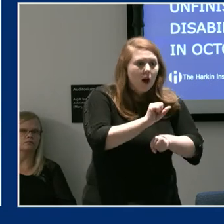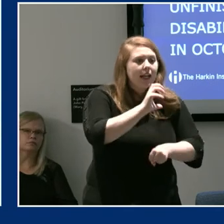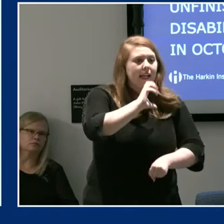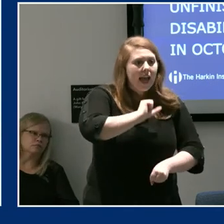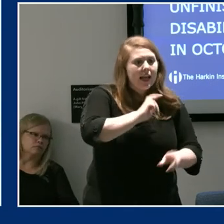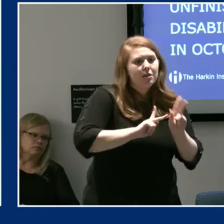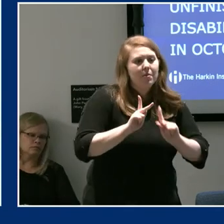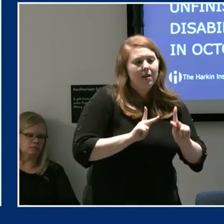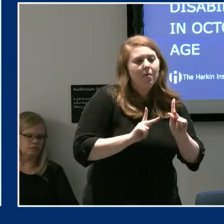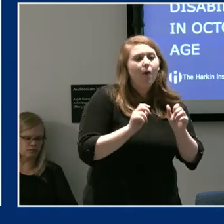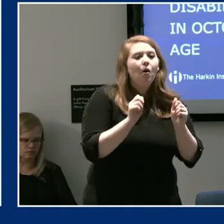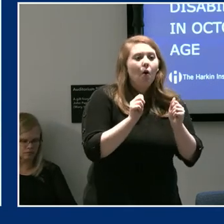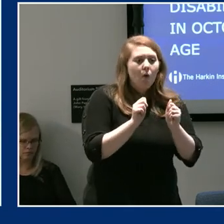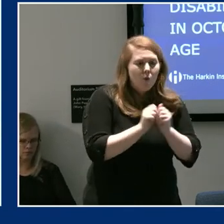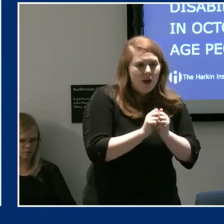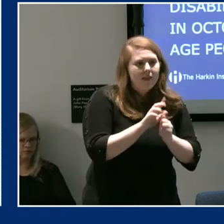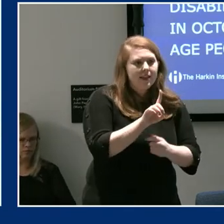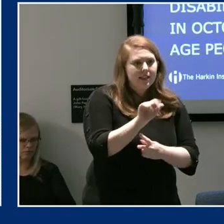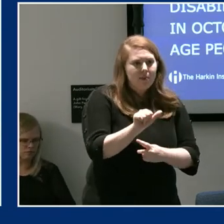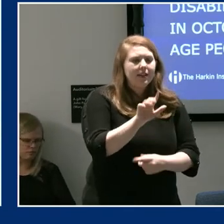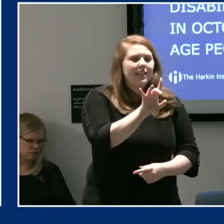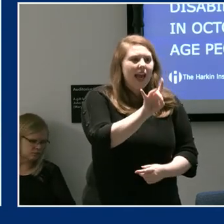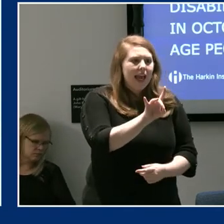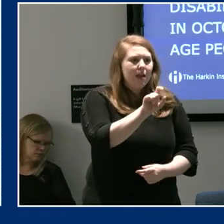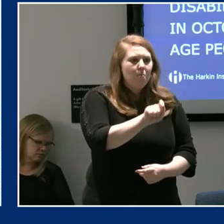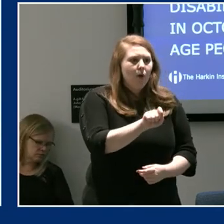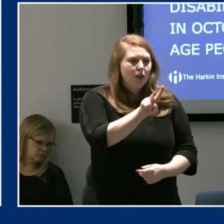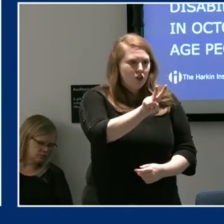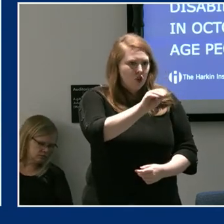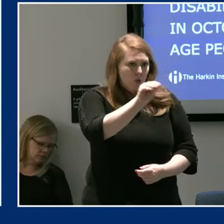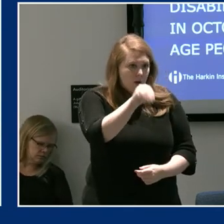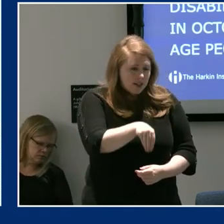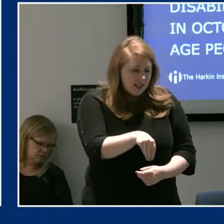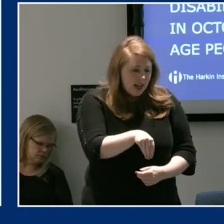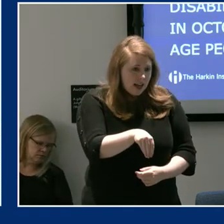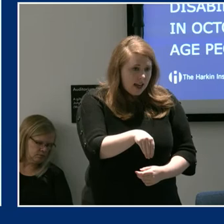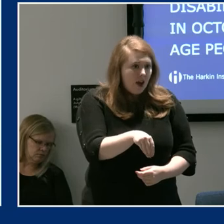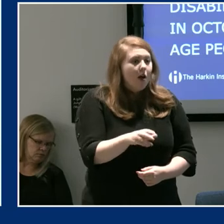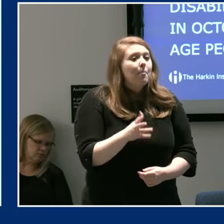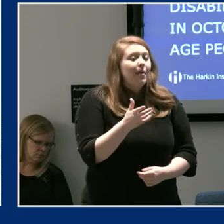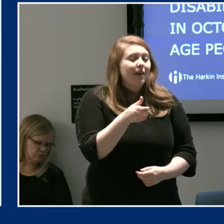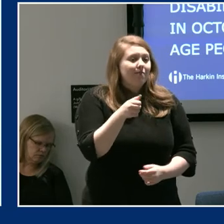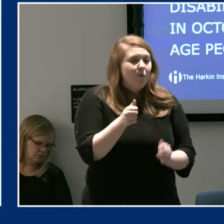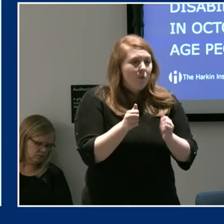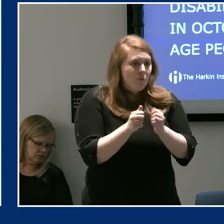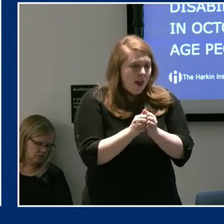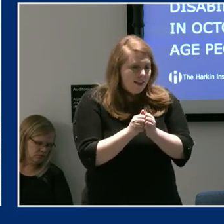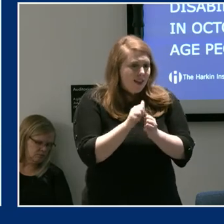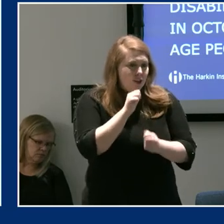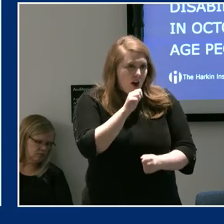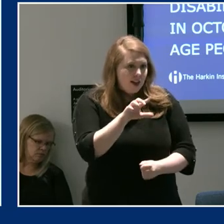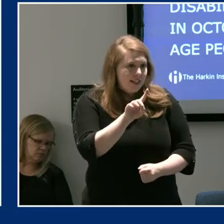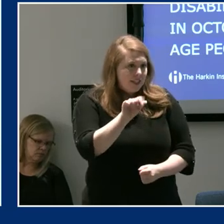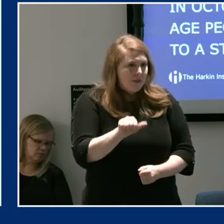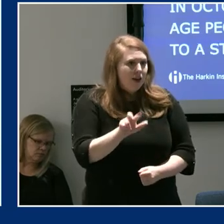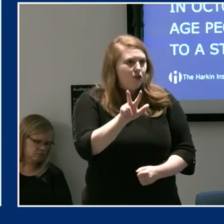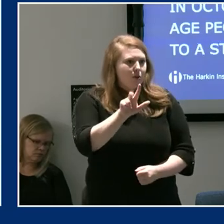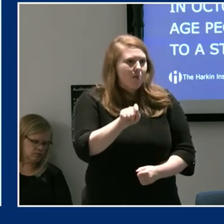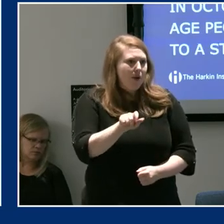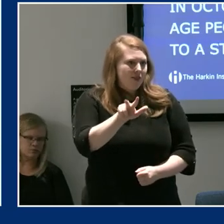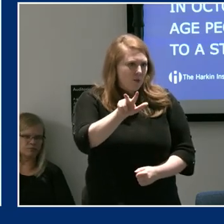was 8.2%, compared to a stunning 3.3% of people